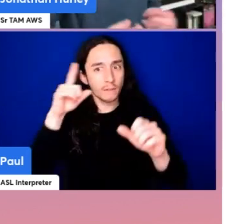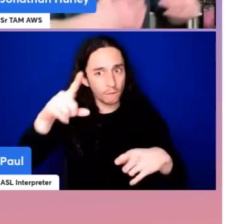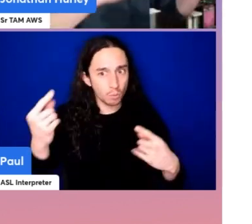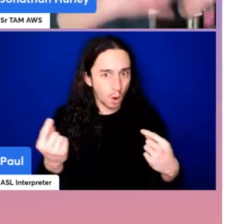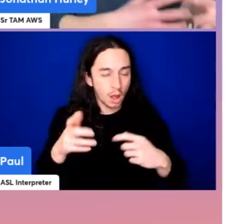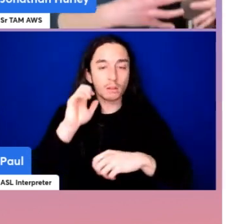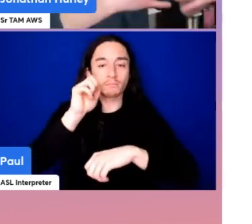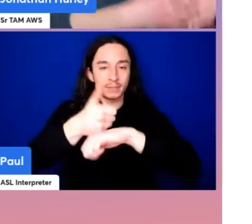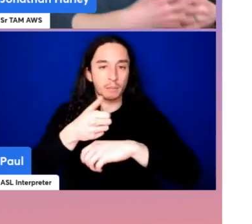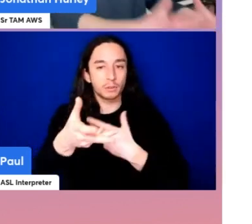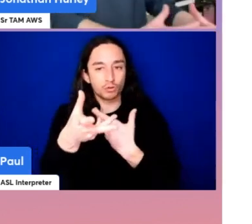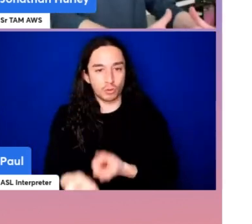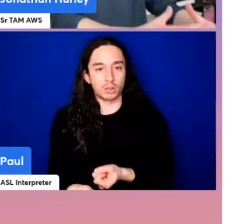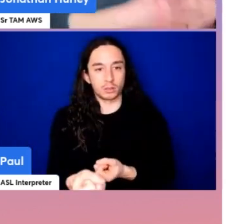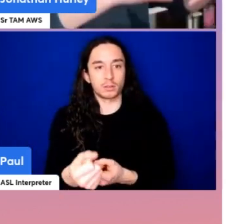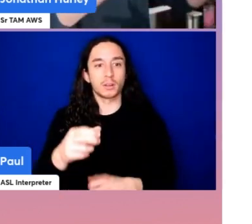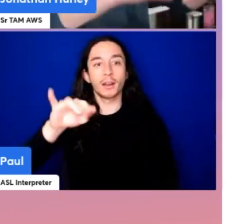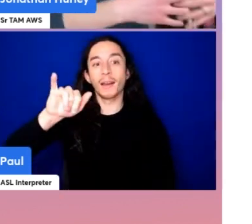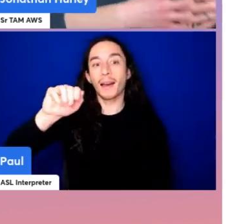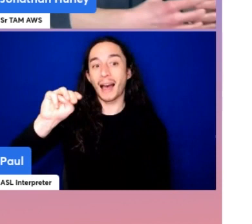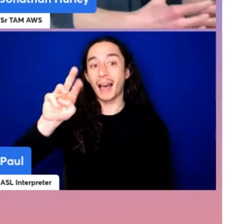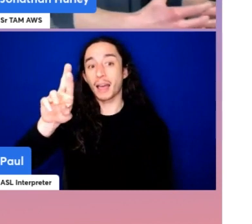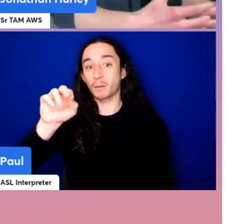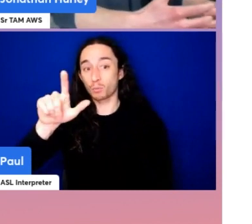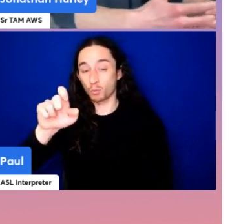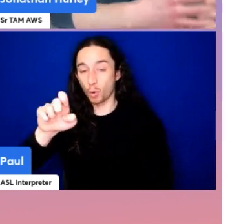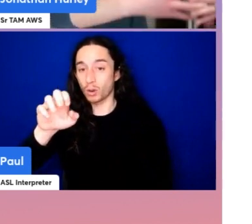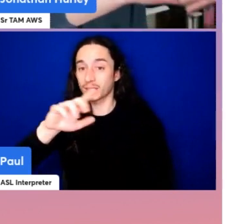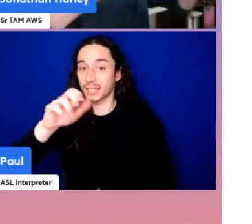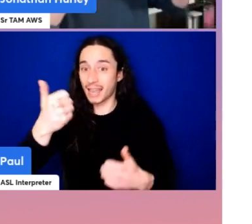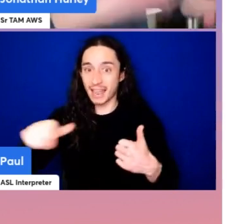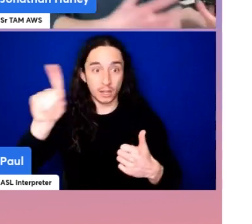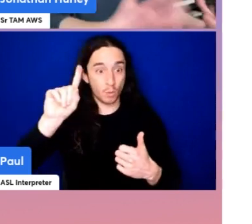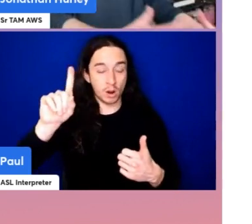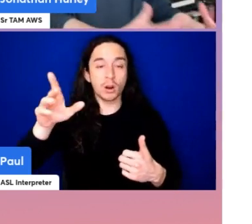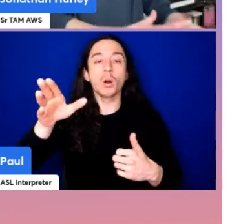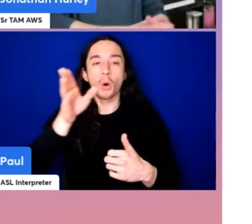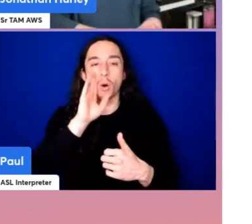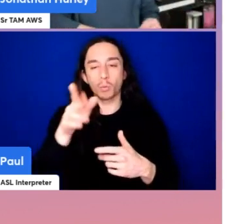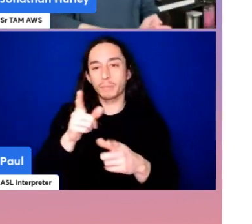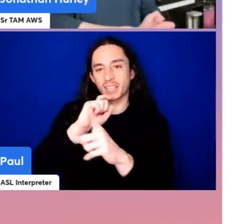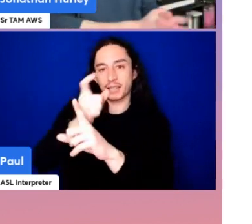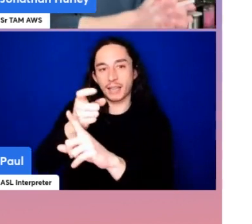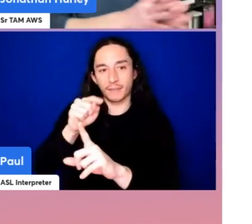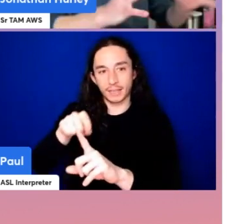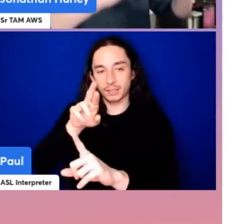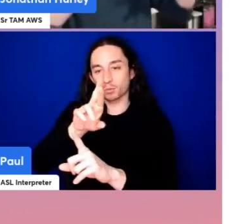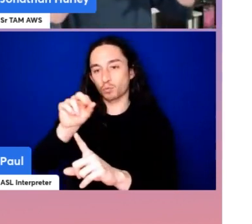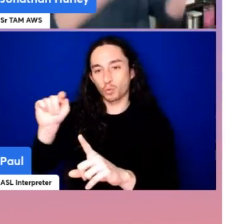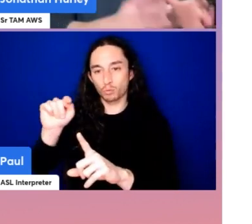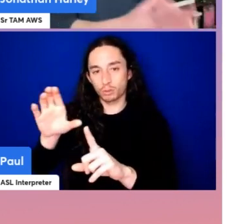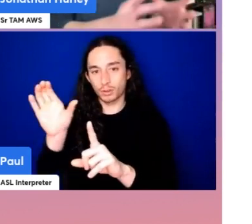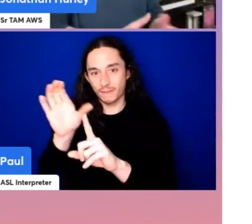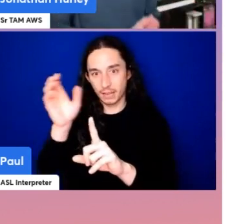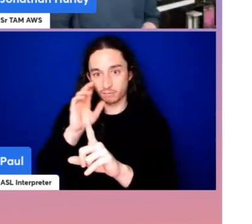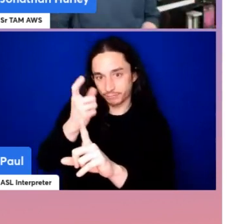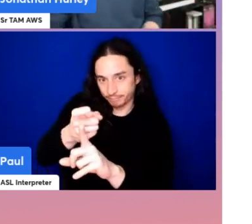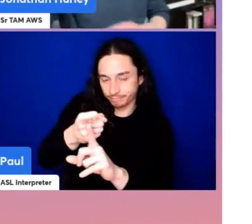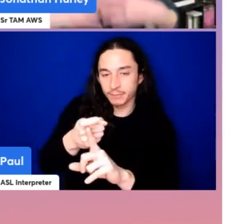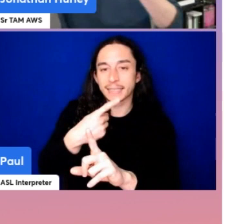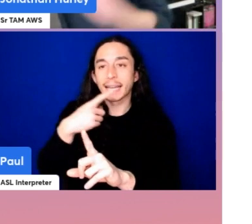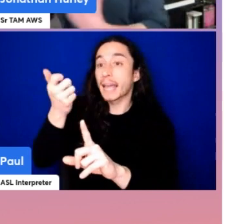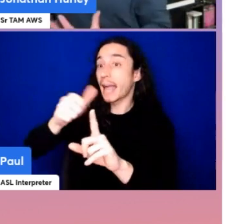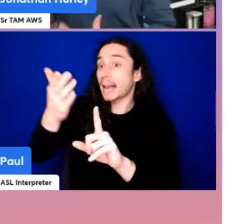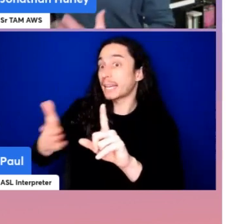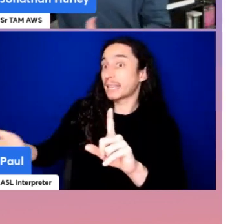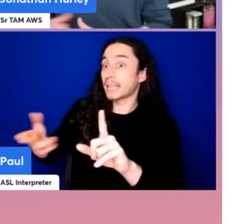trust. IAM Roles Anywhere is going to be given this root certificate and say, anything that is signed by